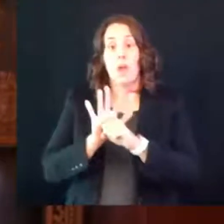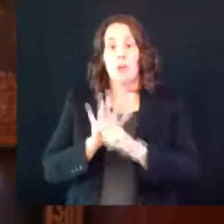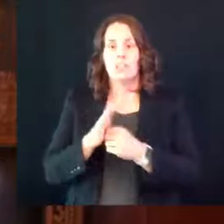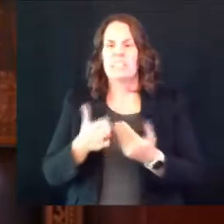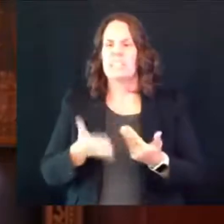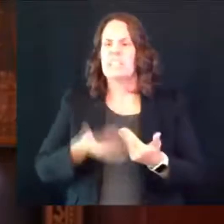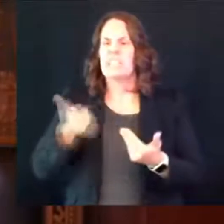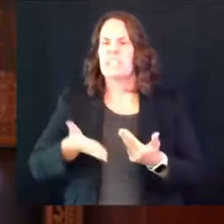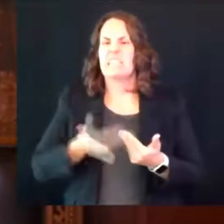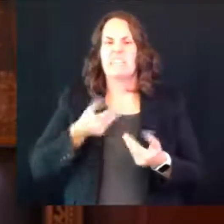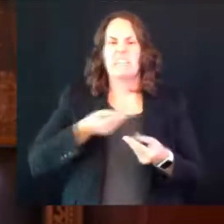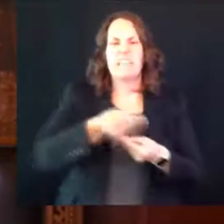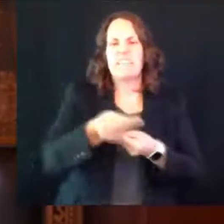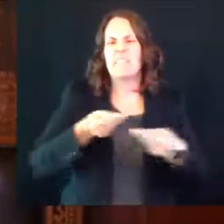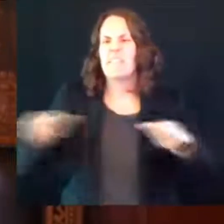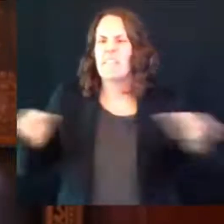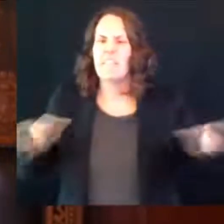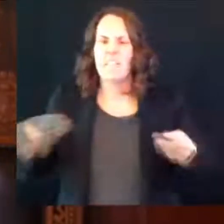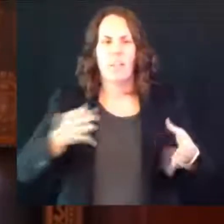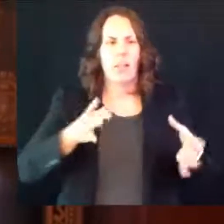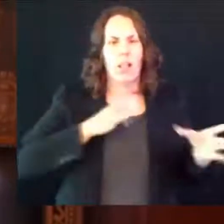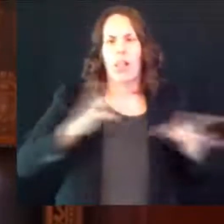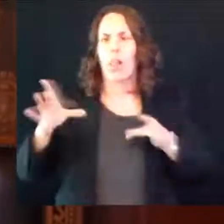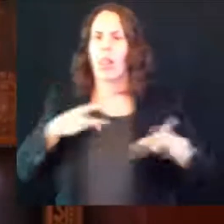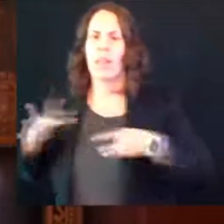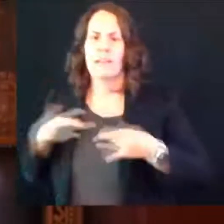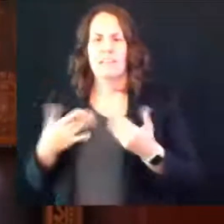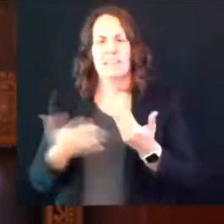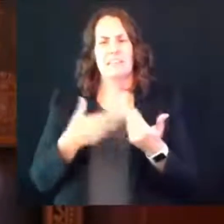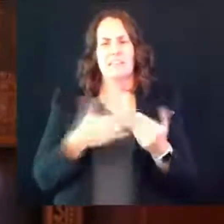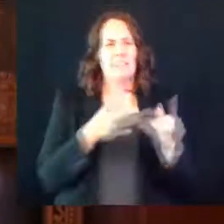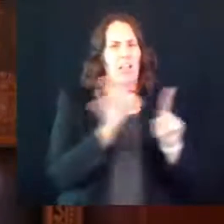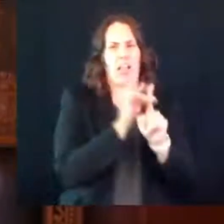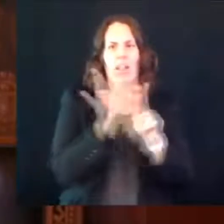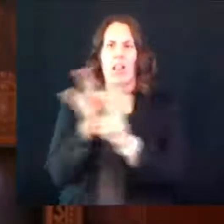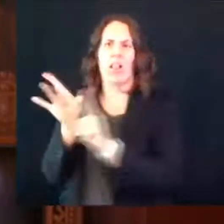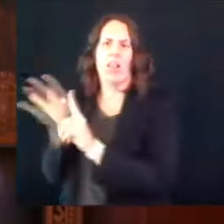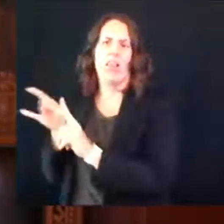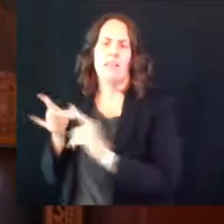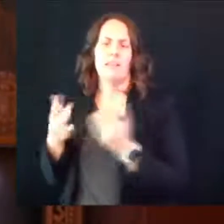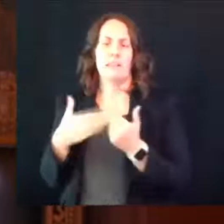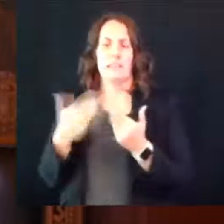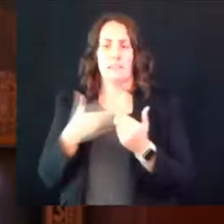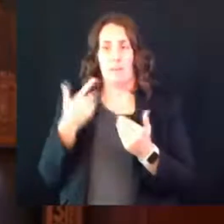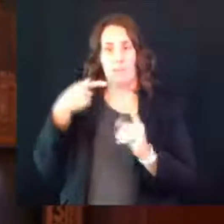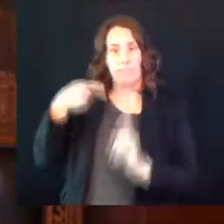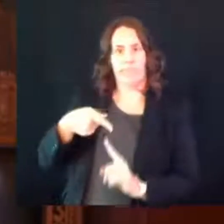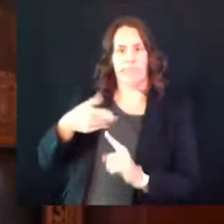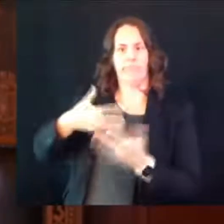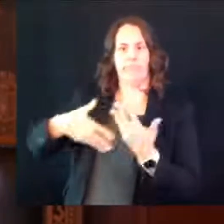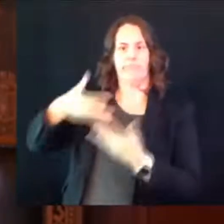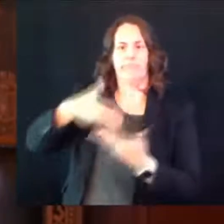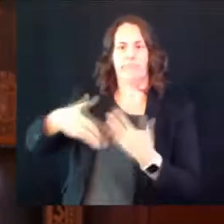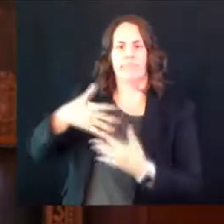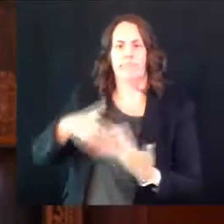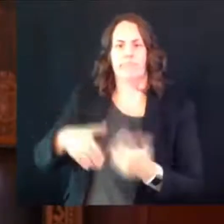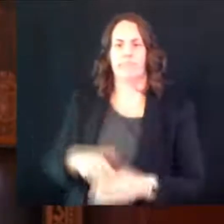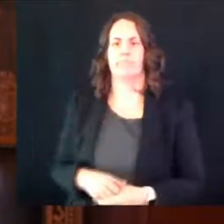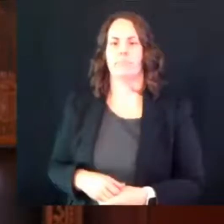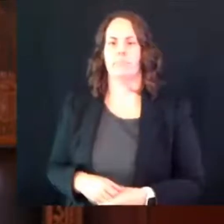great ventilation, is going to be the environment in which transmission occurs most